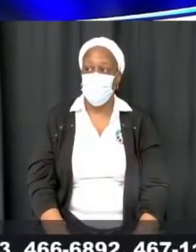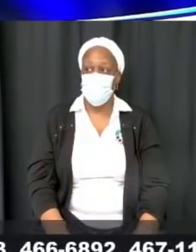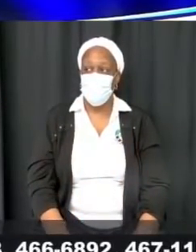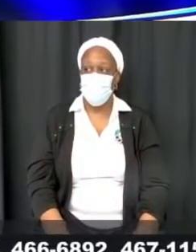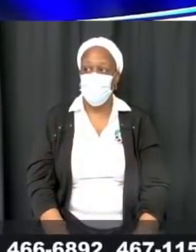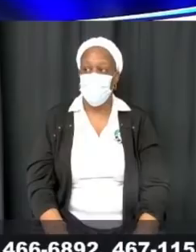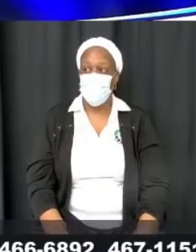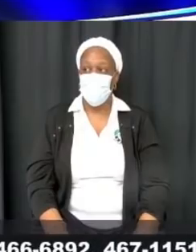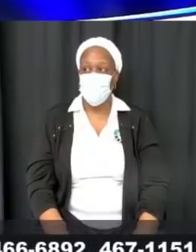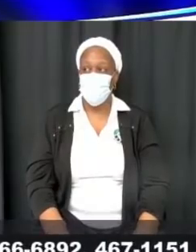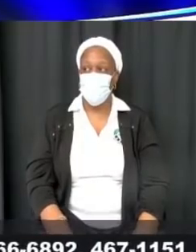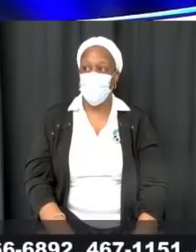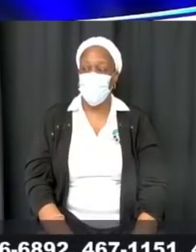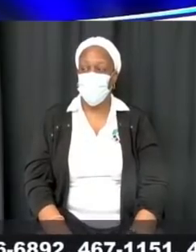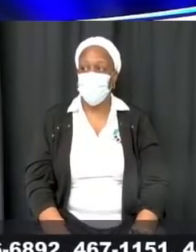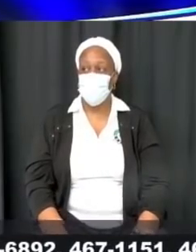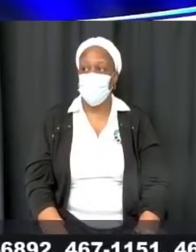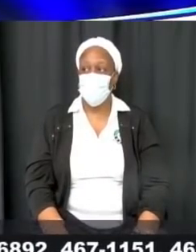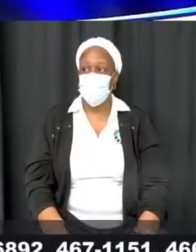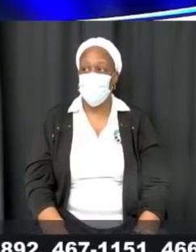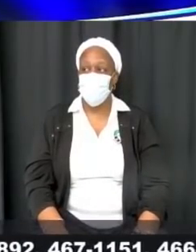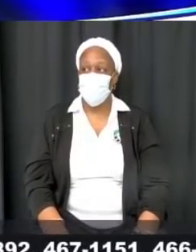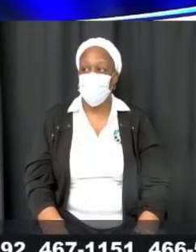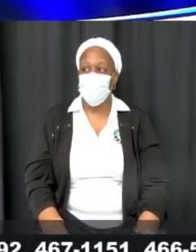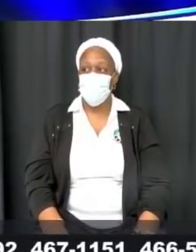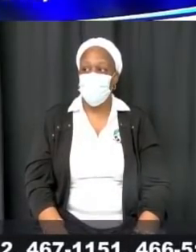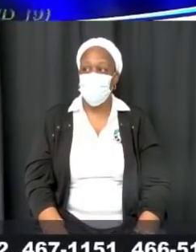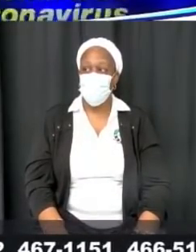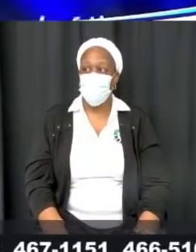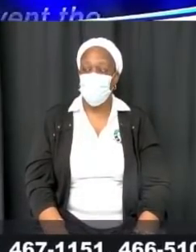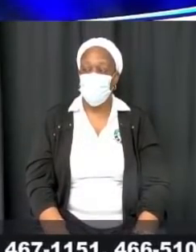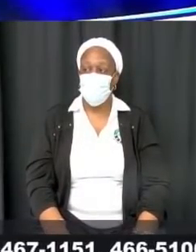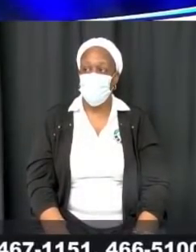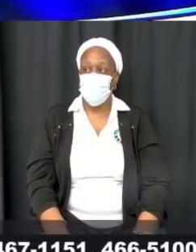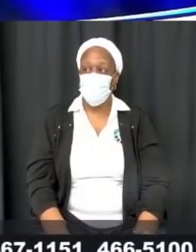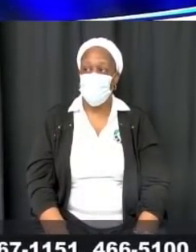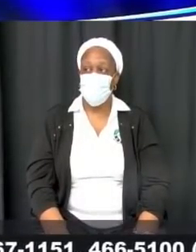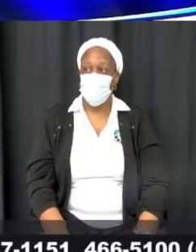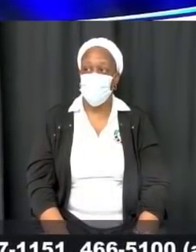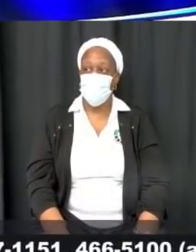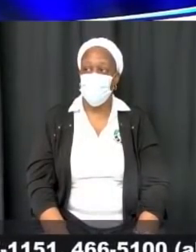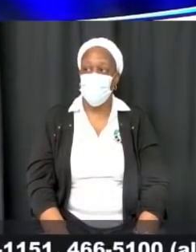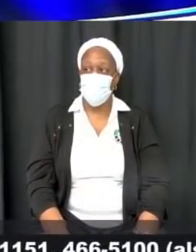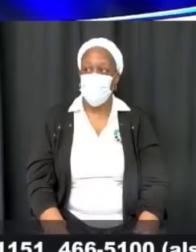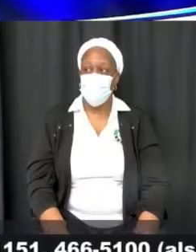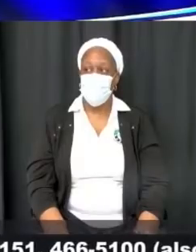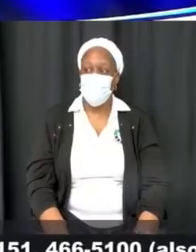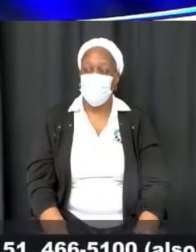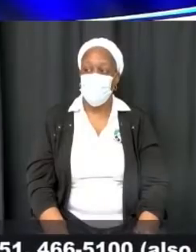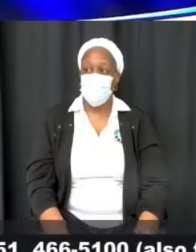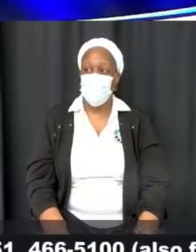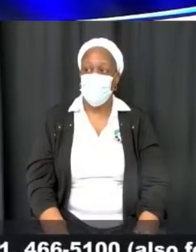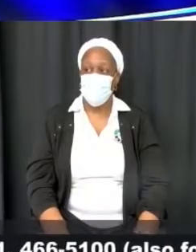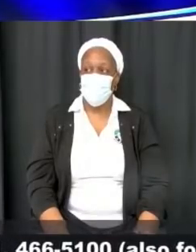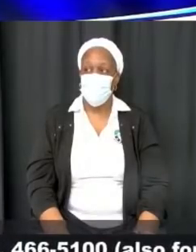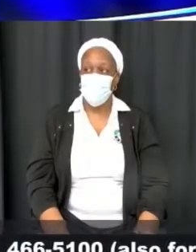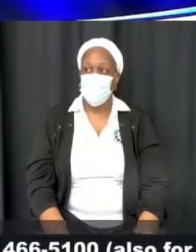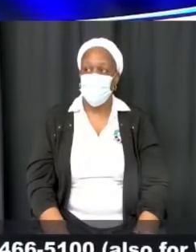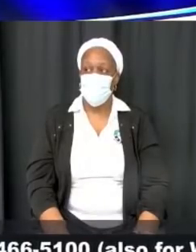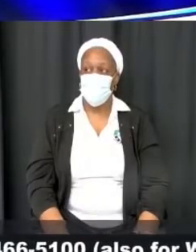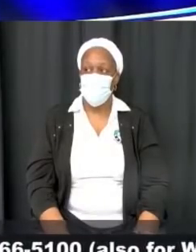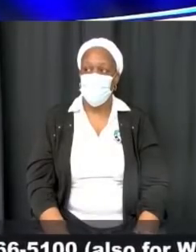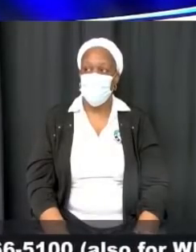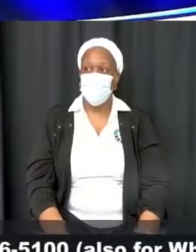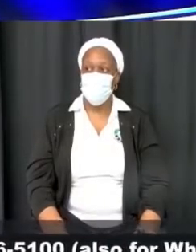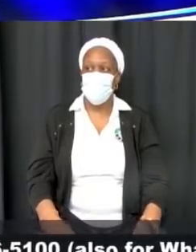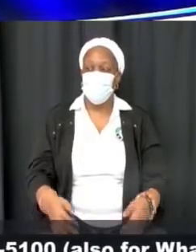and passengers. Earlier, we were told that all crew and passengers must be vaccinated. Is this